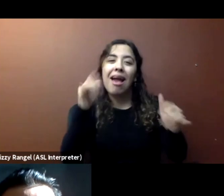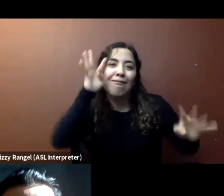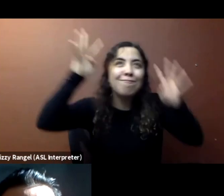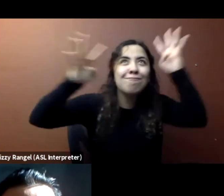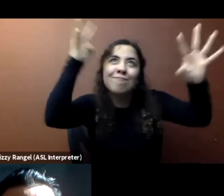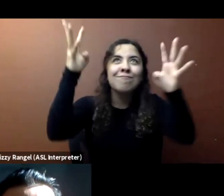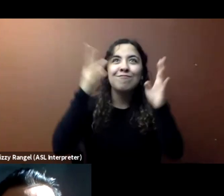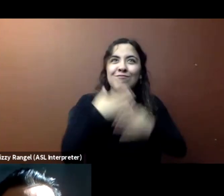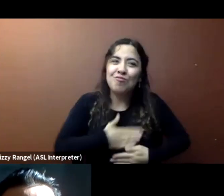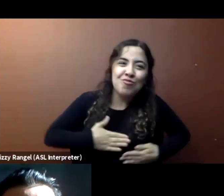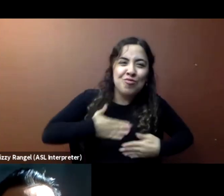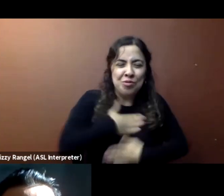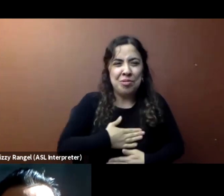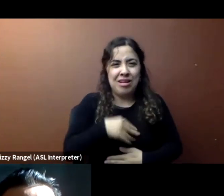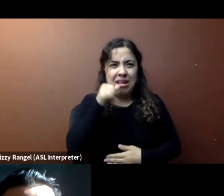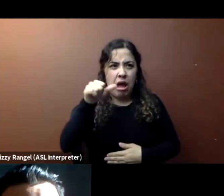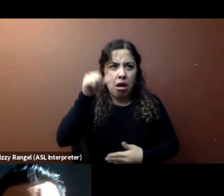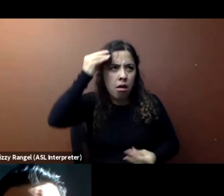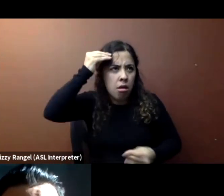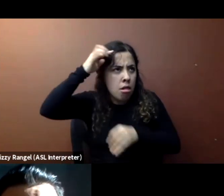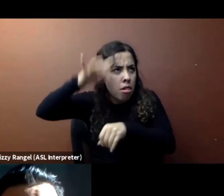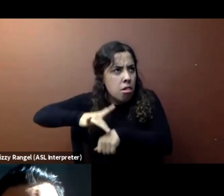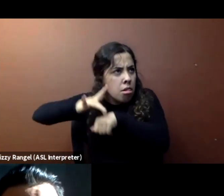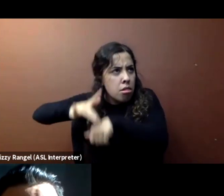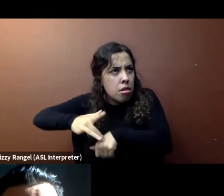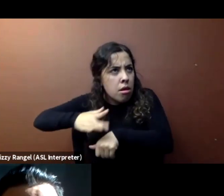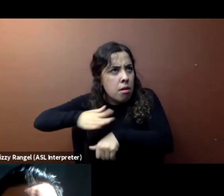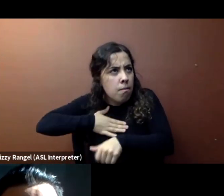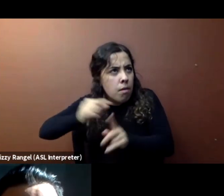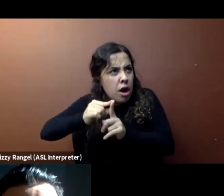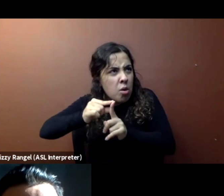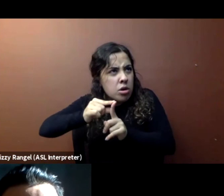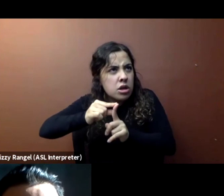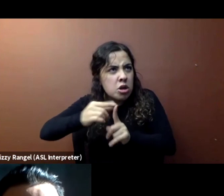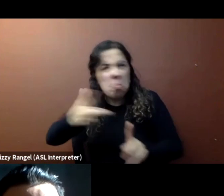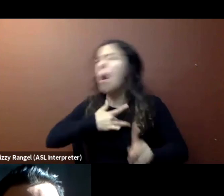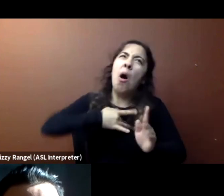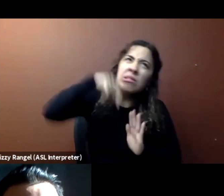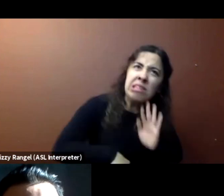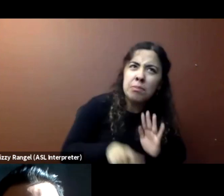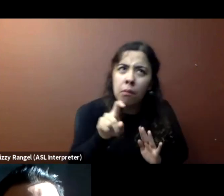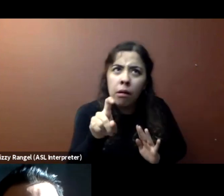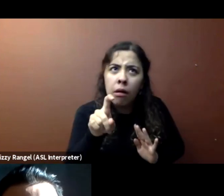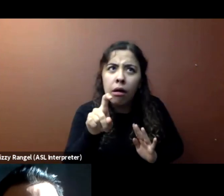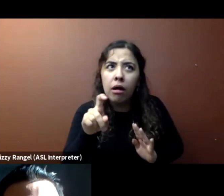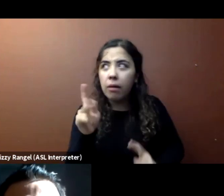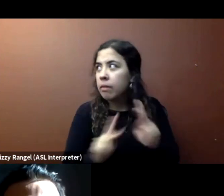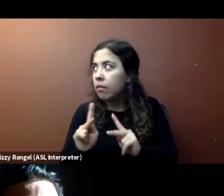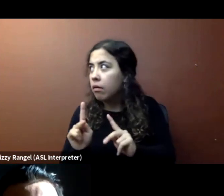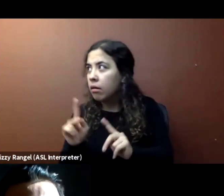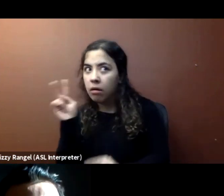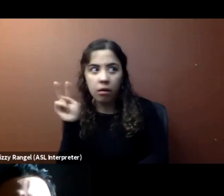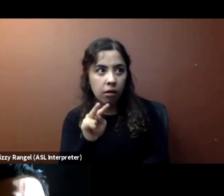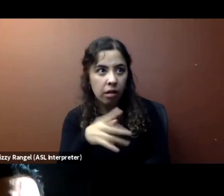you know, not think about, is it deep? you know, will people like it? Like, that doesn't matter at this